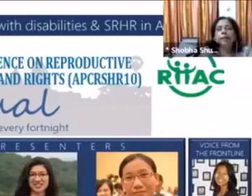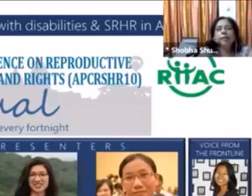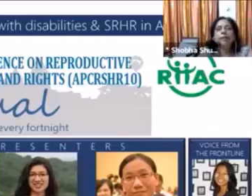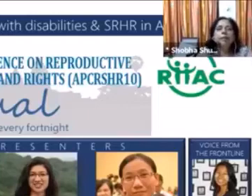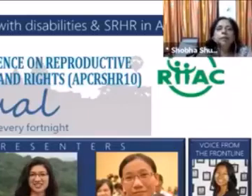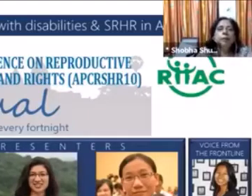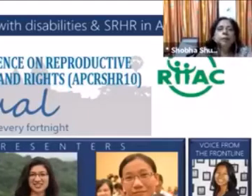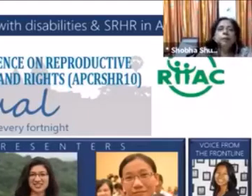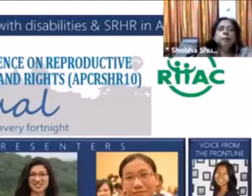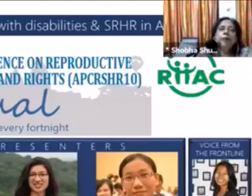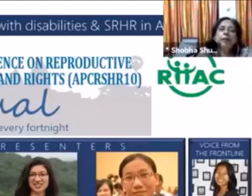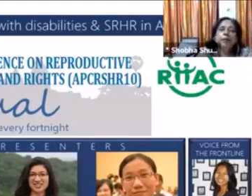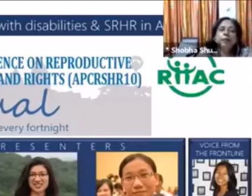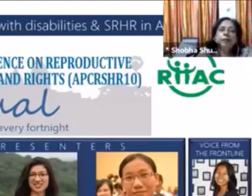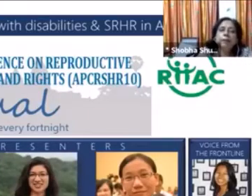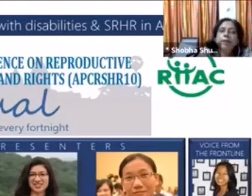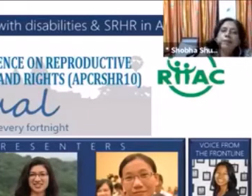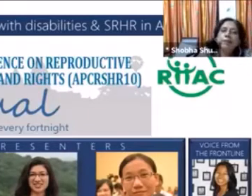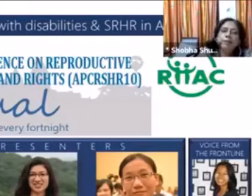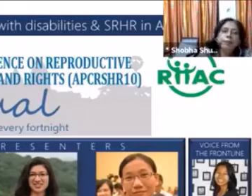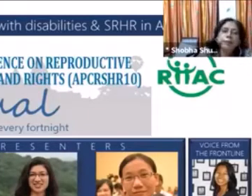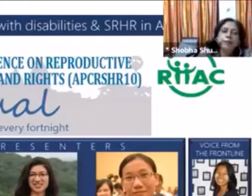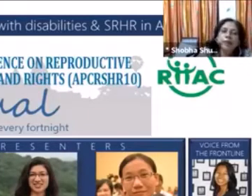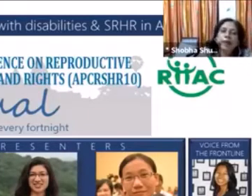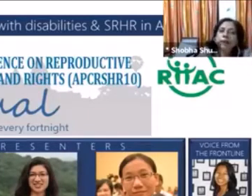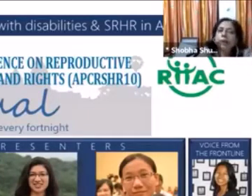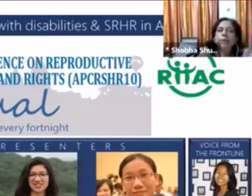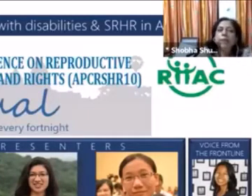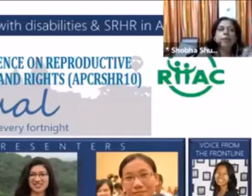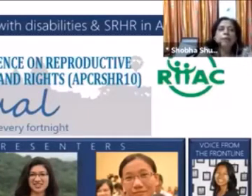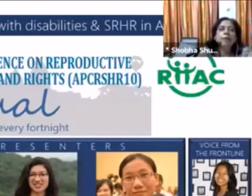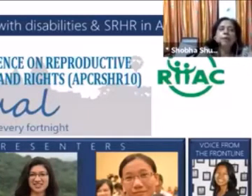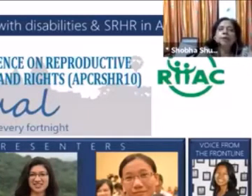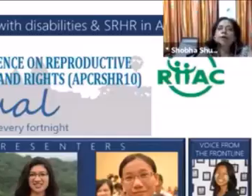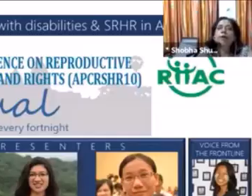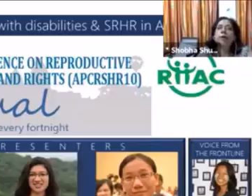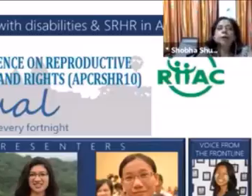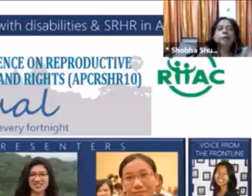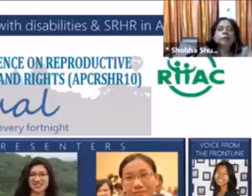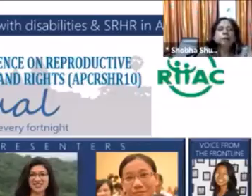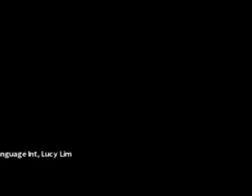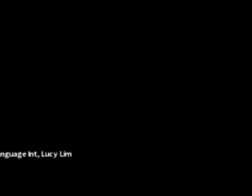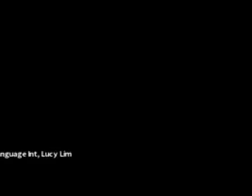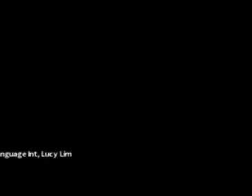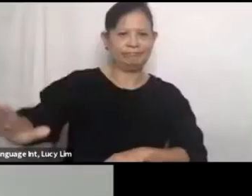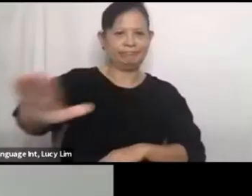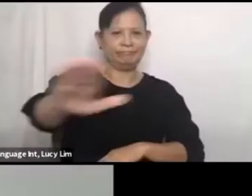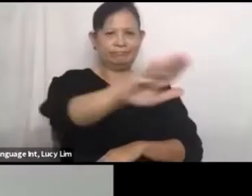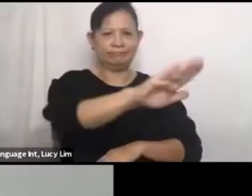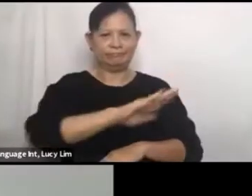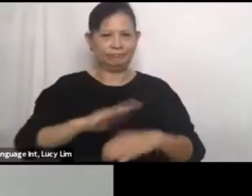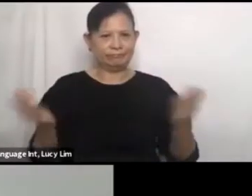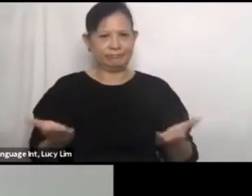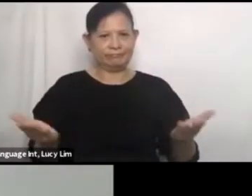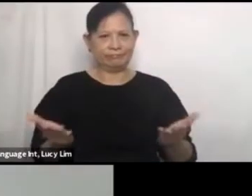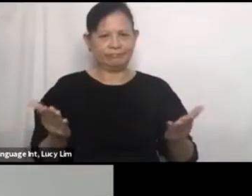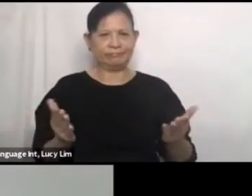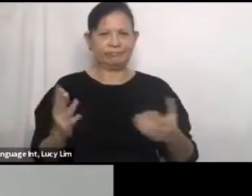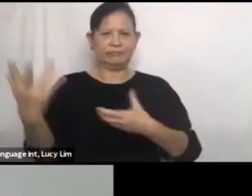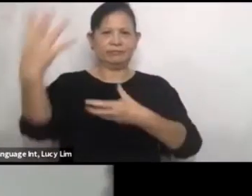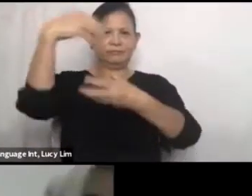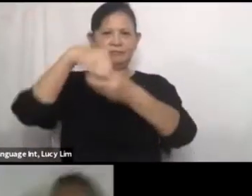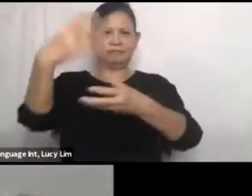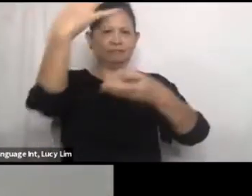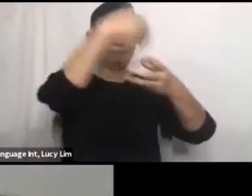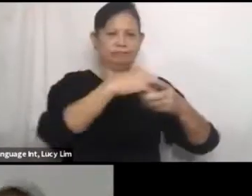Hello friends, good morning, good afternoon, and good evening to all our viewers who have joined from different parts